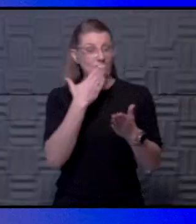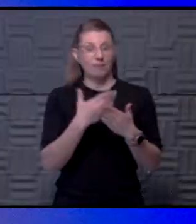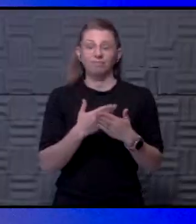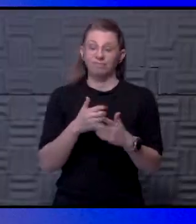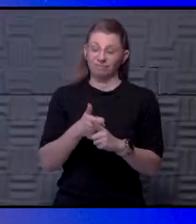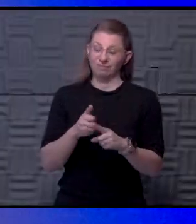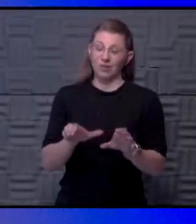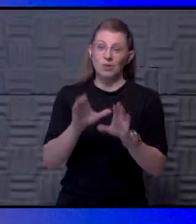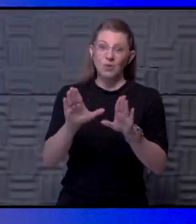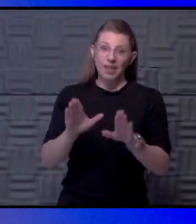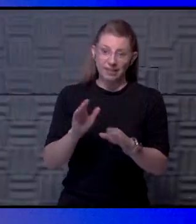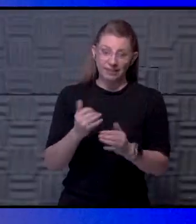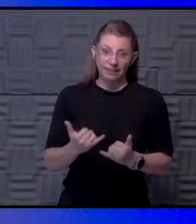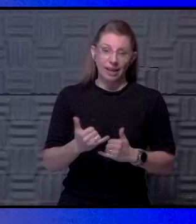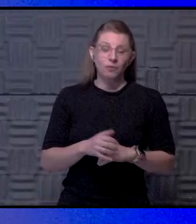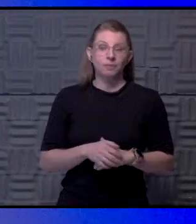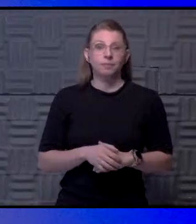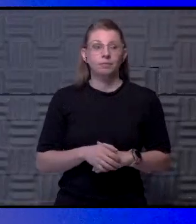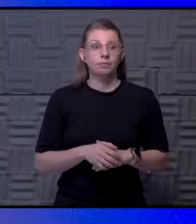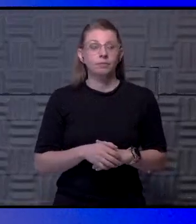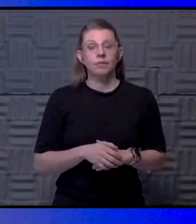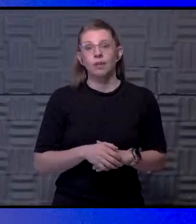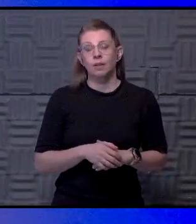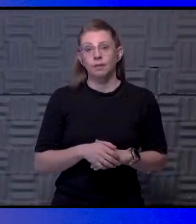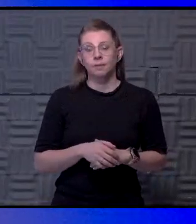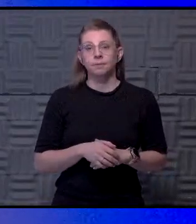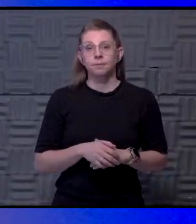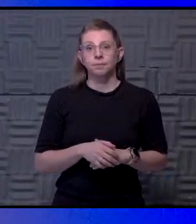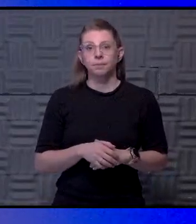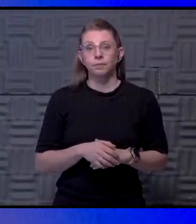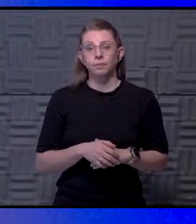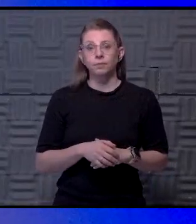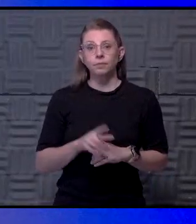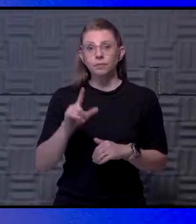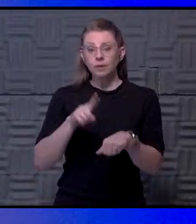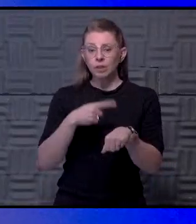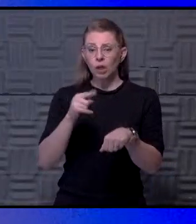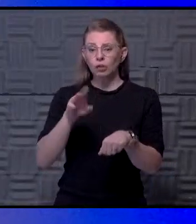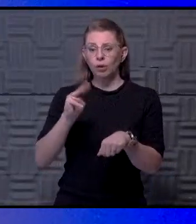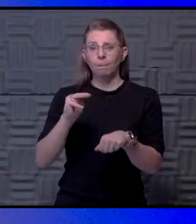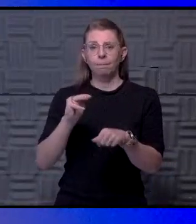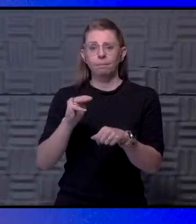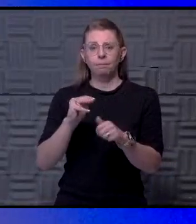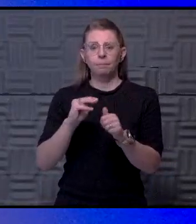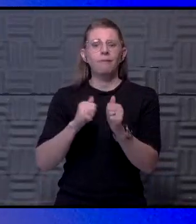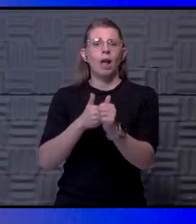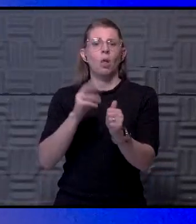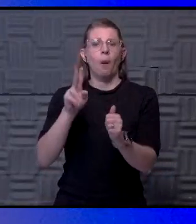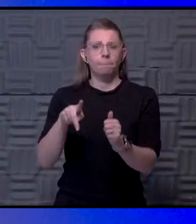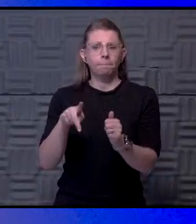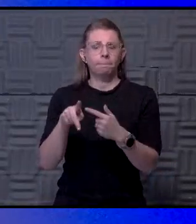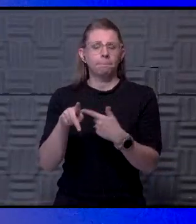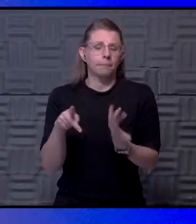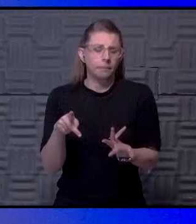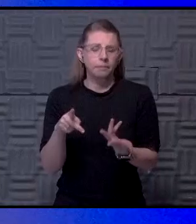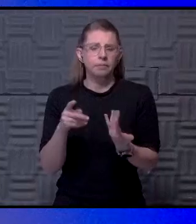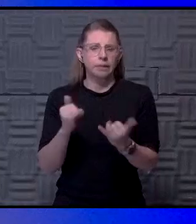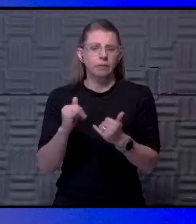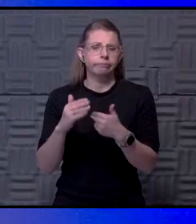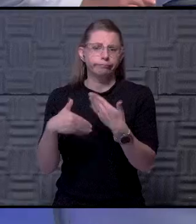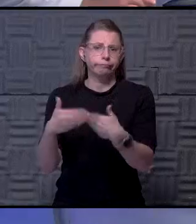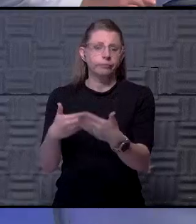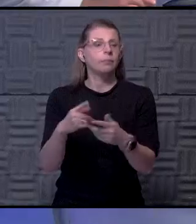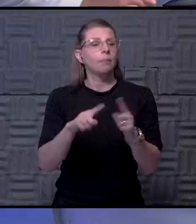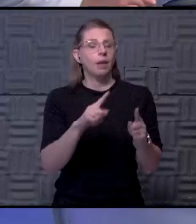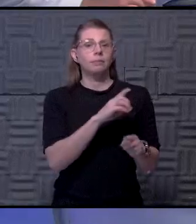great now. He's certainly got still a long road ahead in terms of long-term follow-up, but clinically he's doing great. So we all